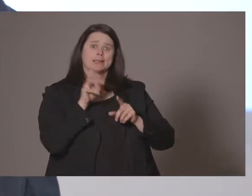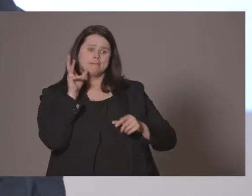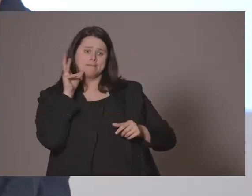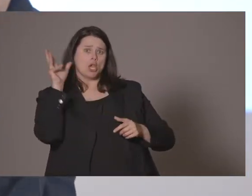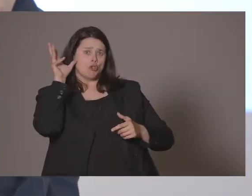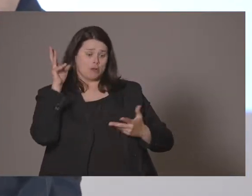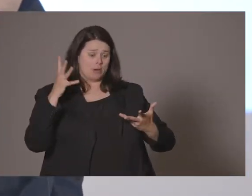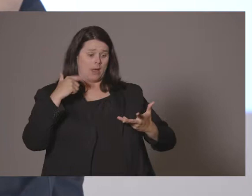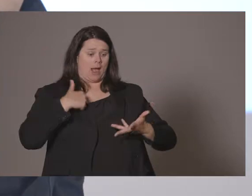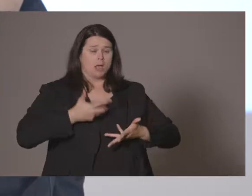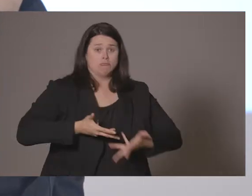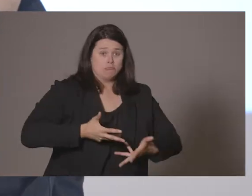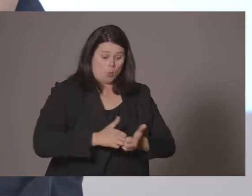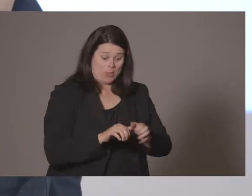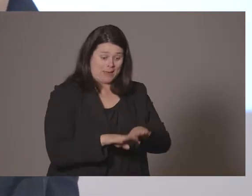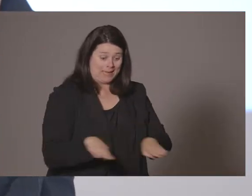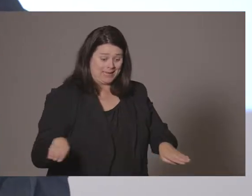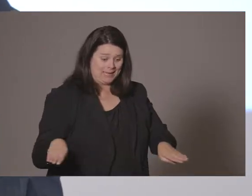with themselves.